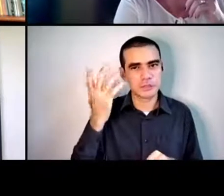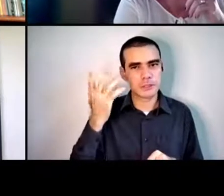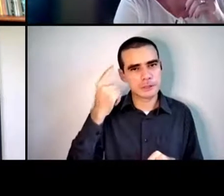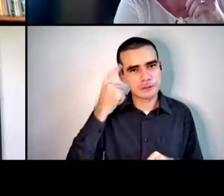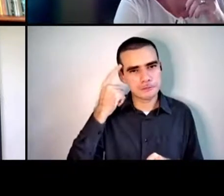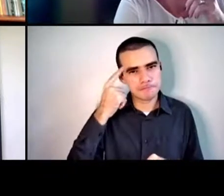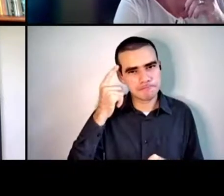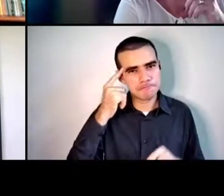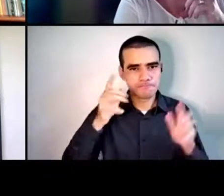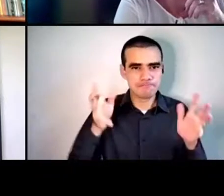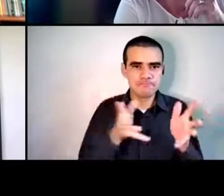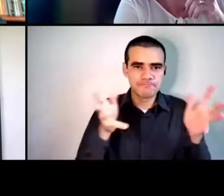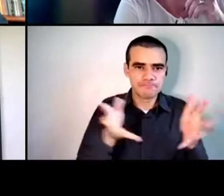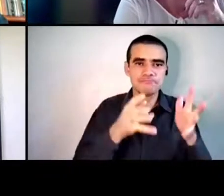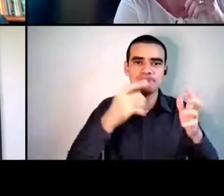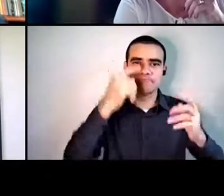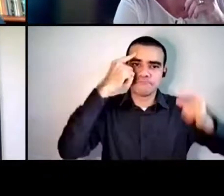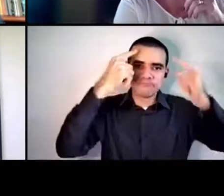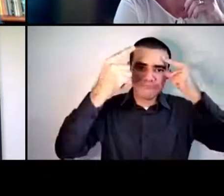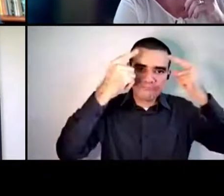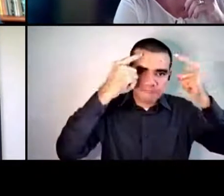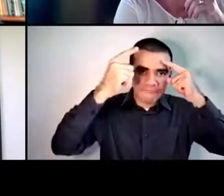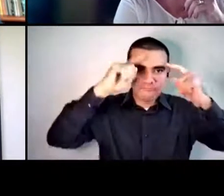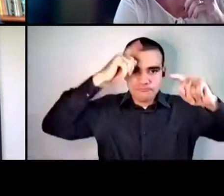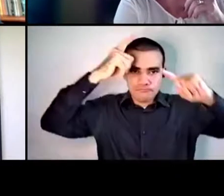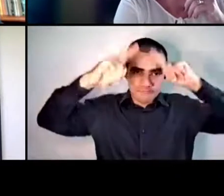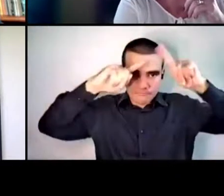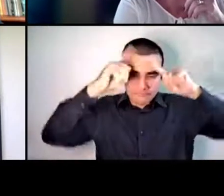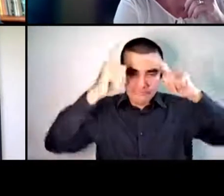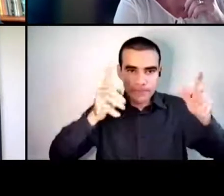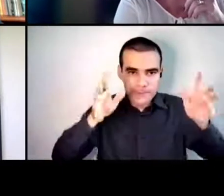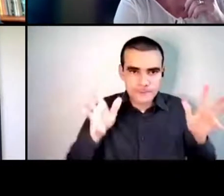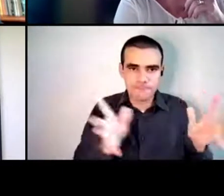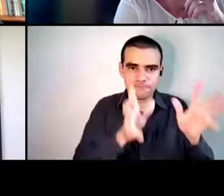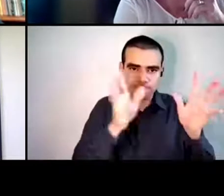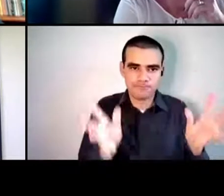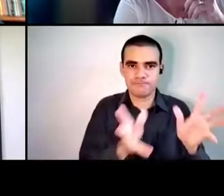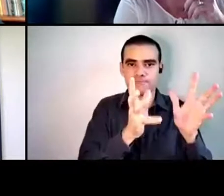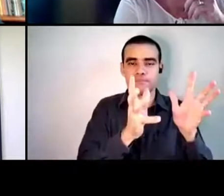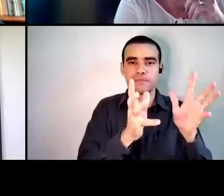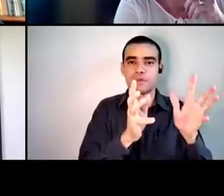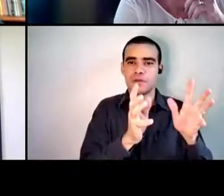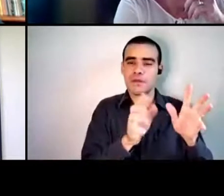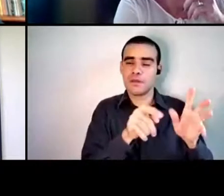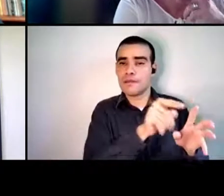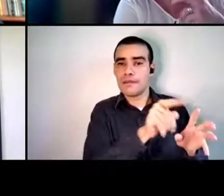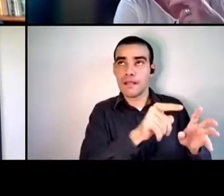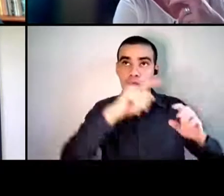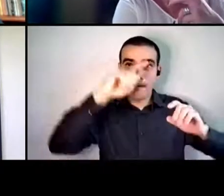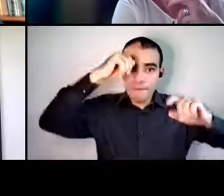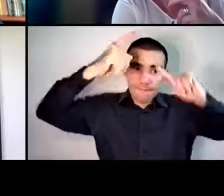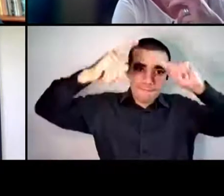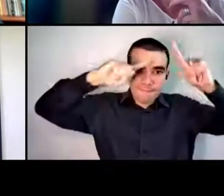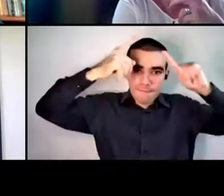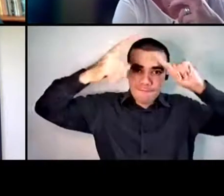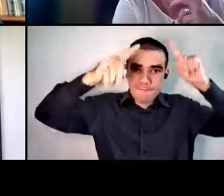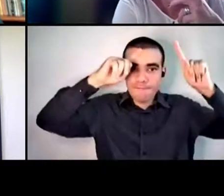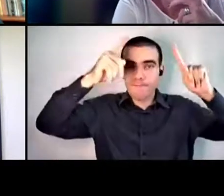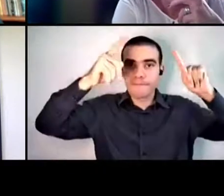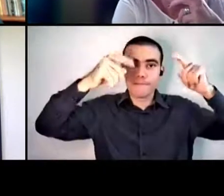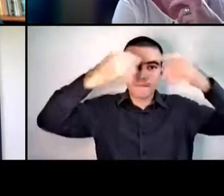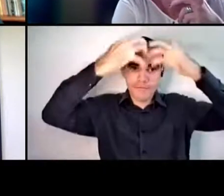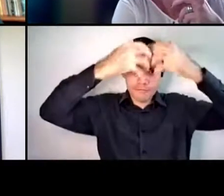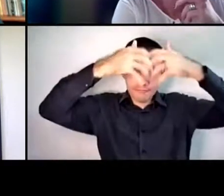I think that the encouragement to creativity is to stimulate the youngsters to be creative and